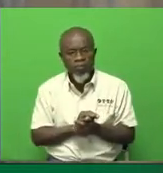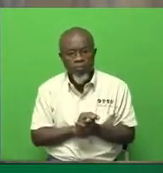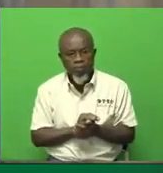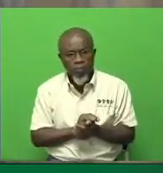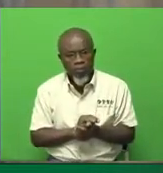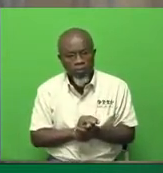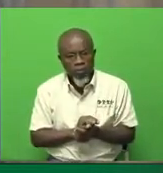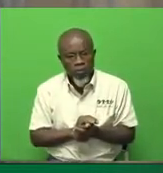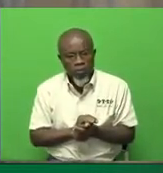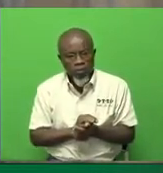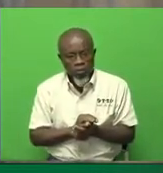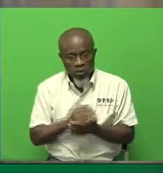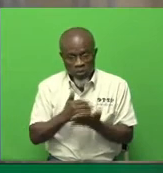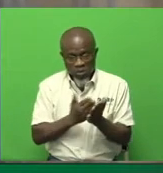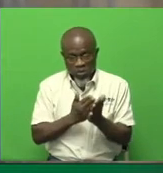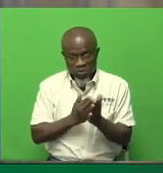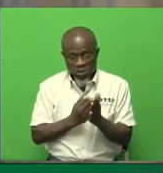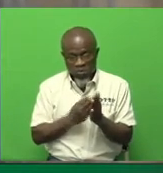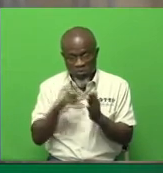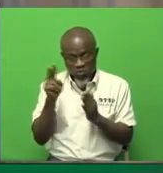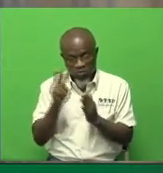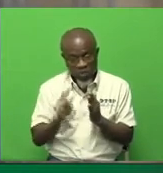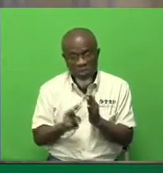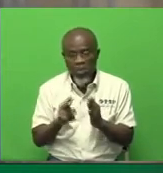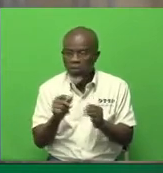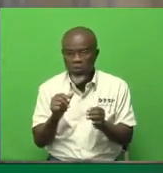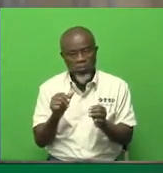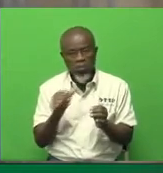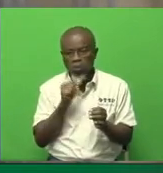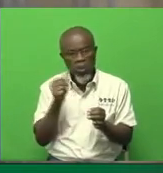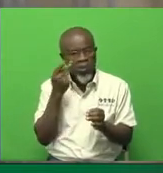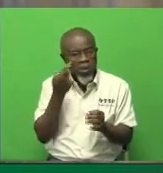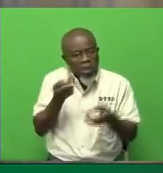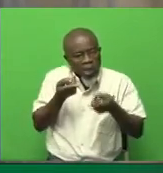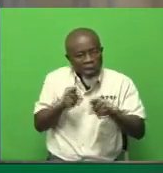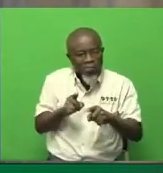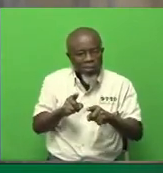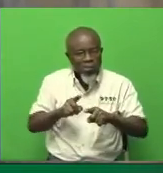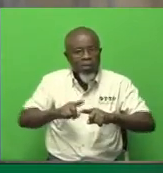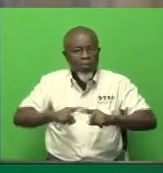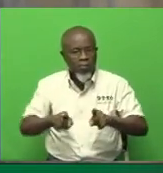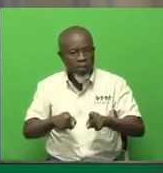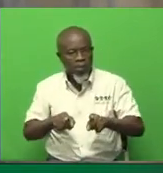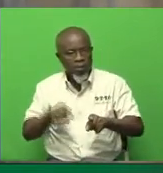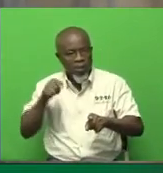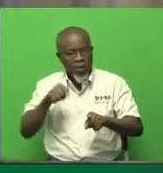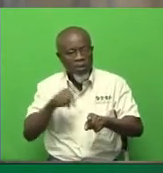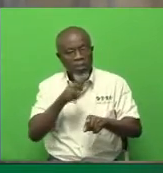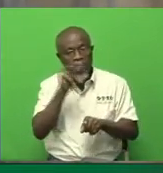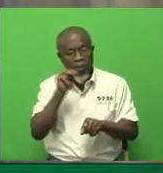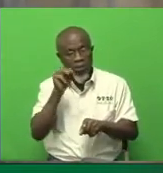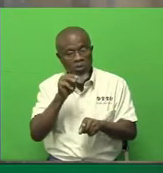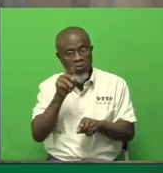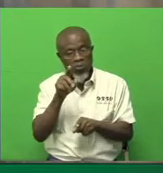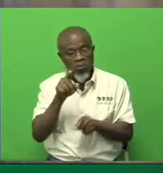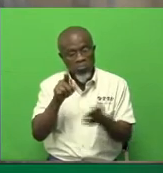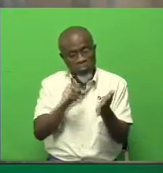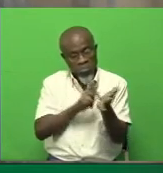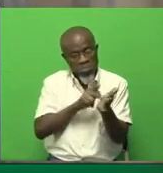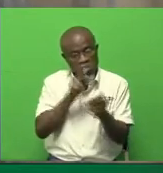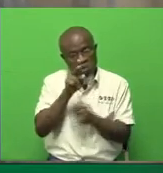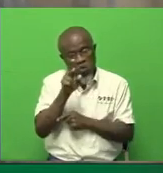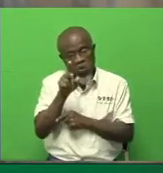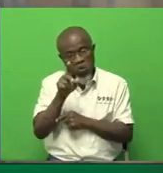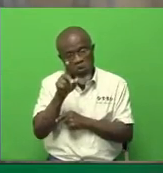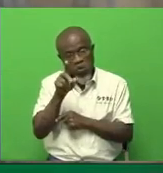and it doesn't seem to be likely to materialize anytime soon and in this very budget Monday page 22 it talks about